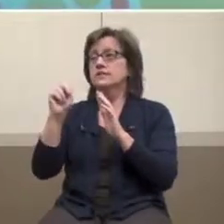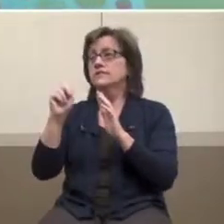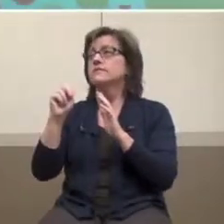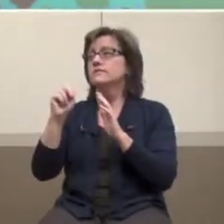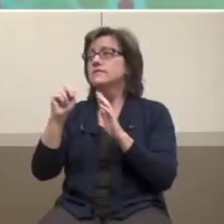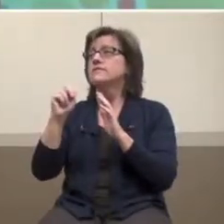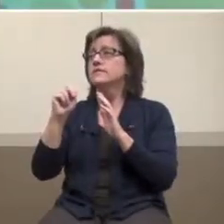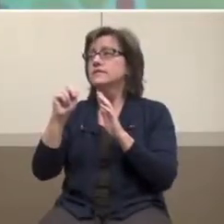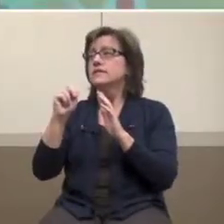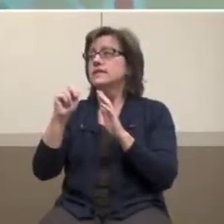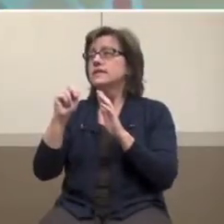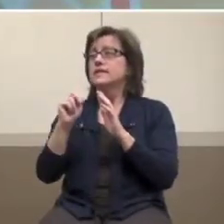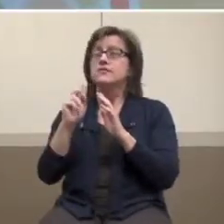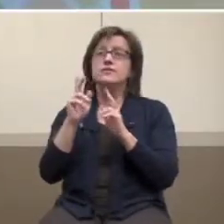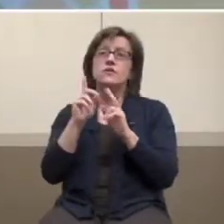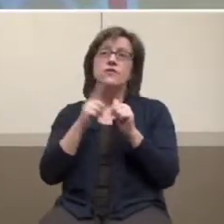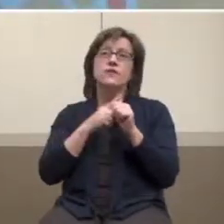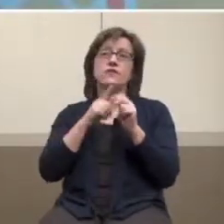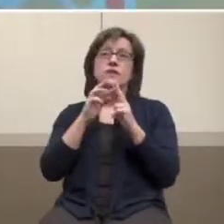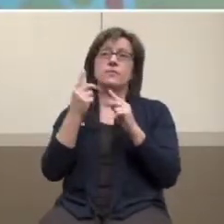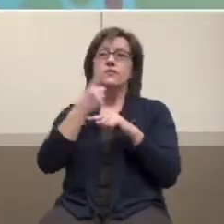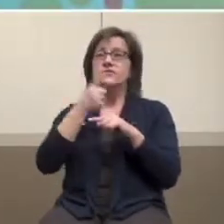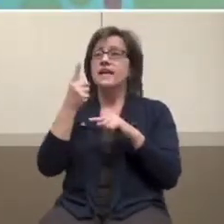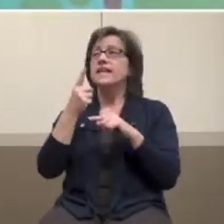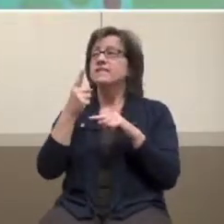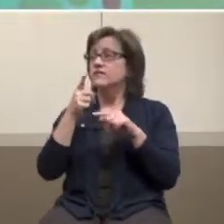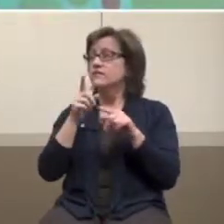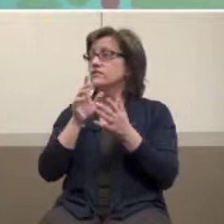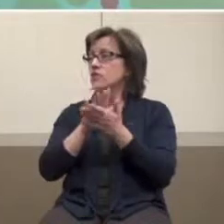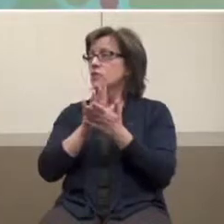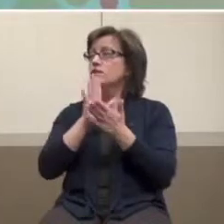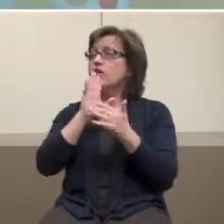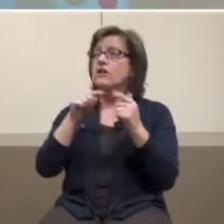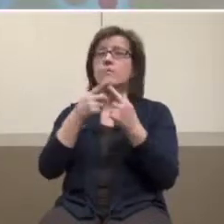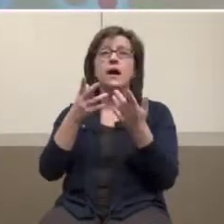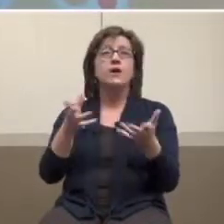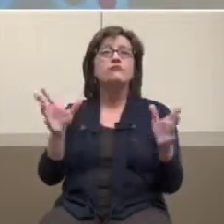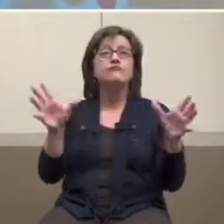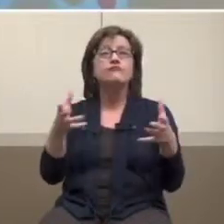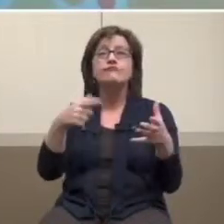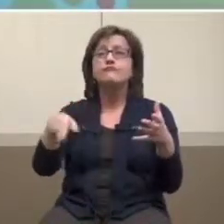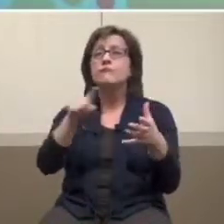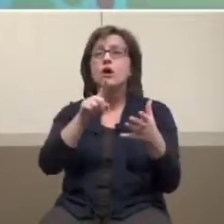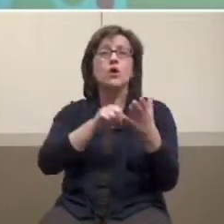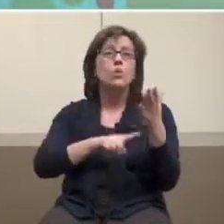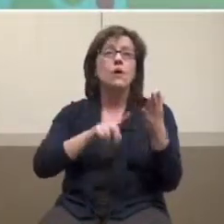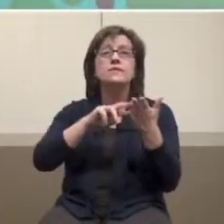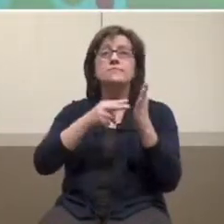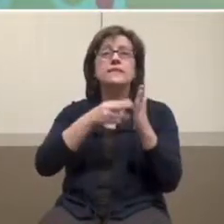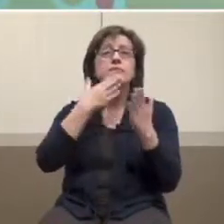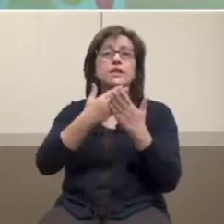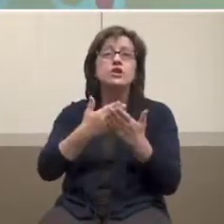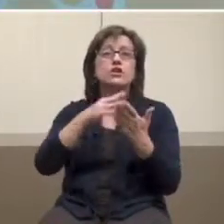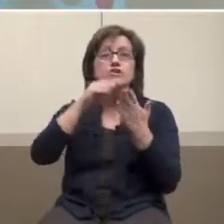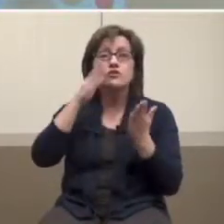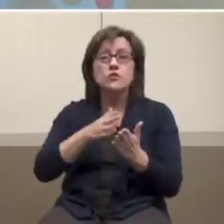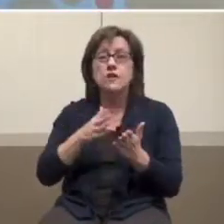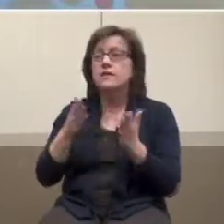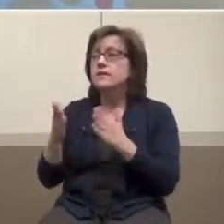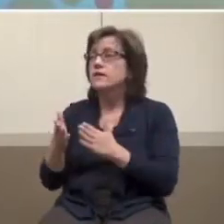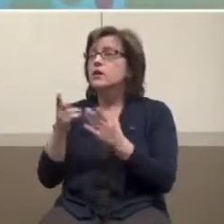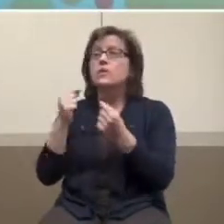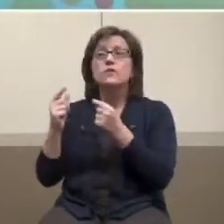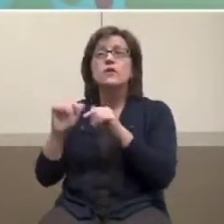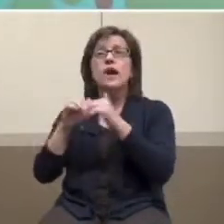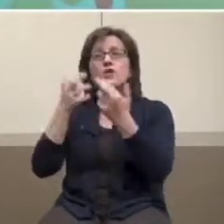talk about what it means to be a good student, what they can do to be respectful to each other, respectful in the classroom, be